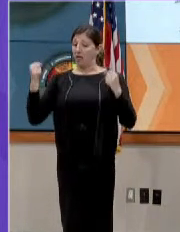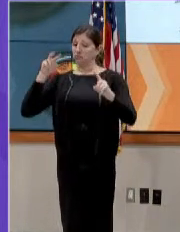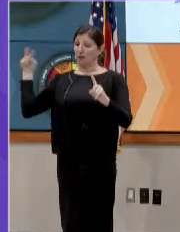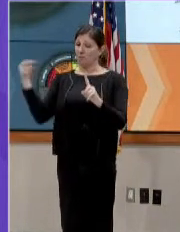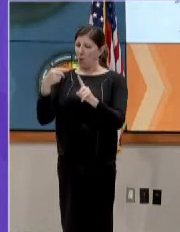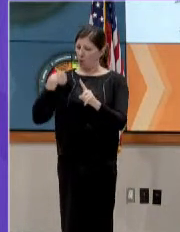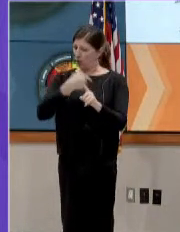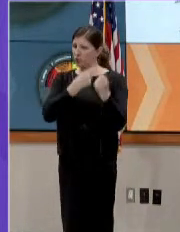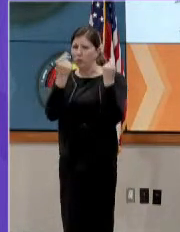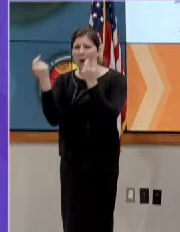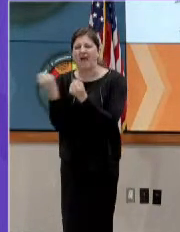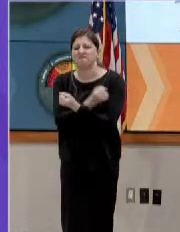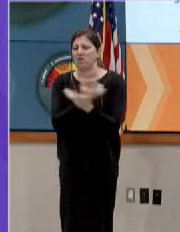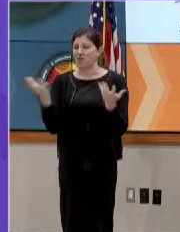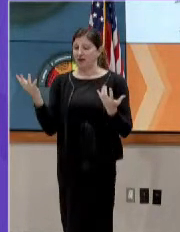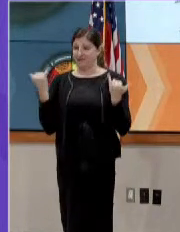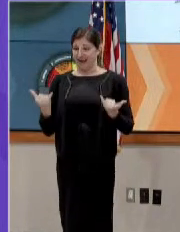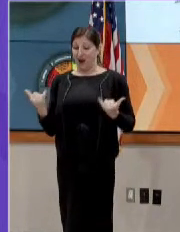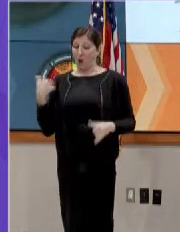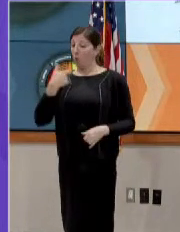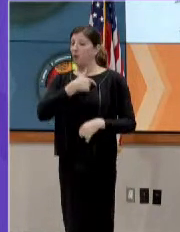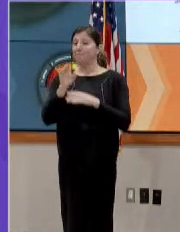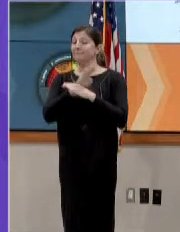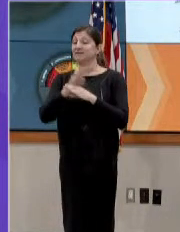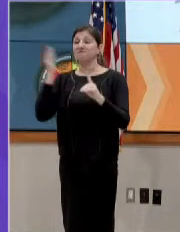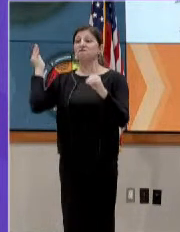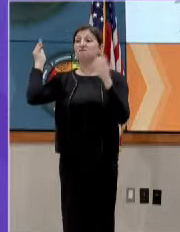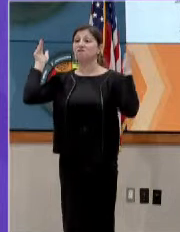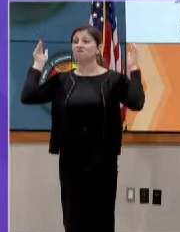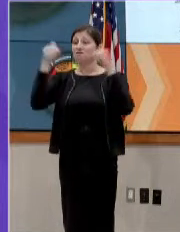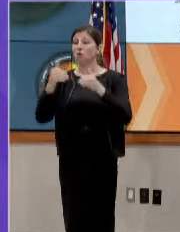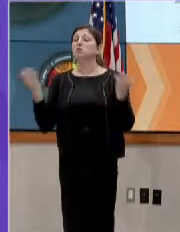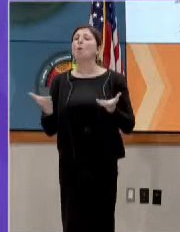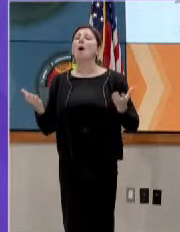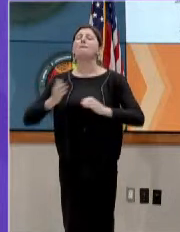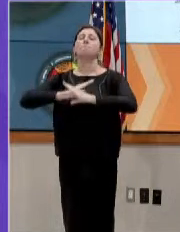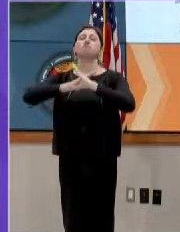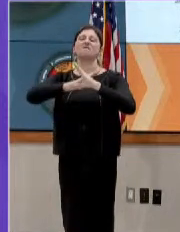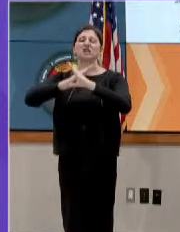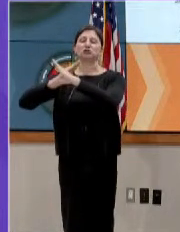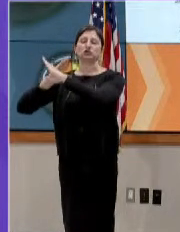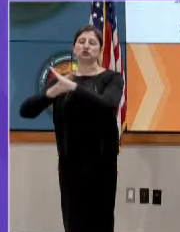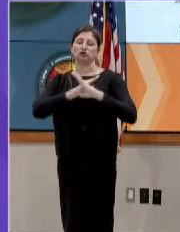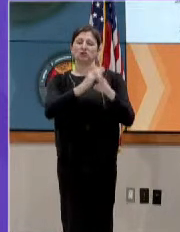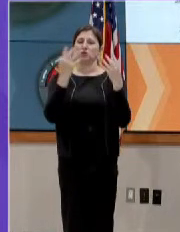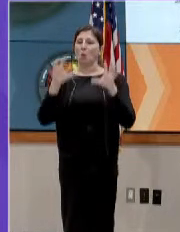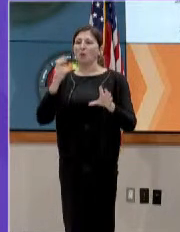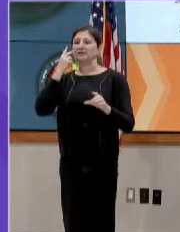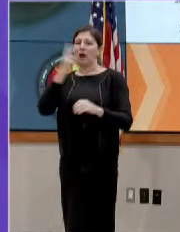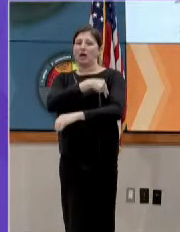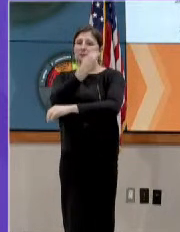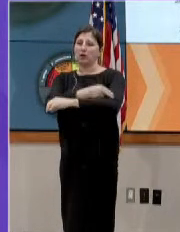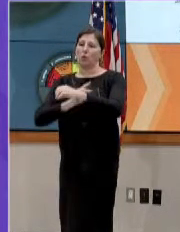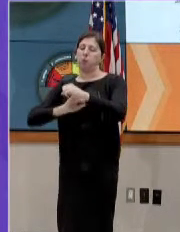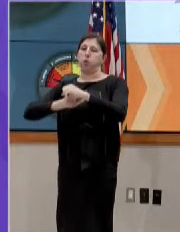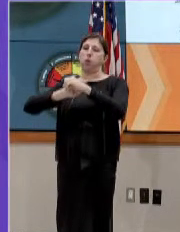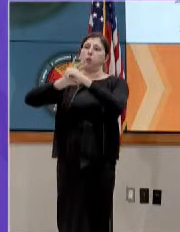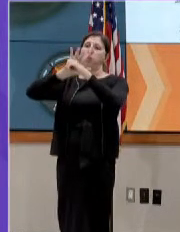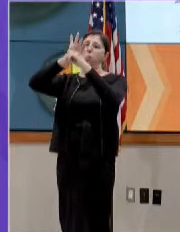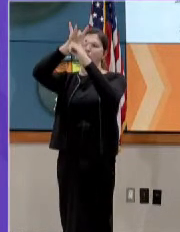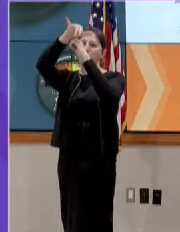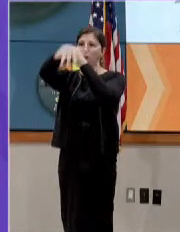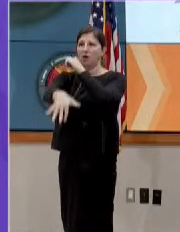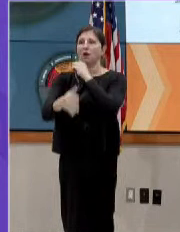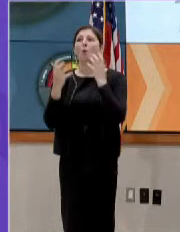can because ultimately we're in the prevention business. We are not wanting to see an overrun in our hospitals or our healthcare system. What we want